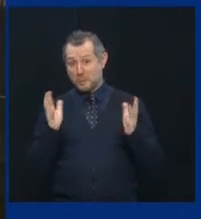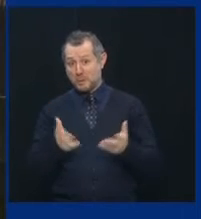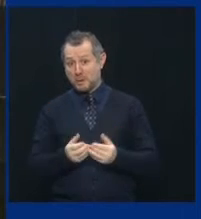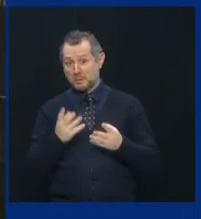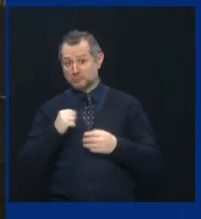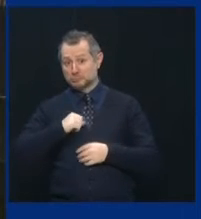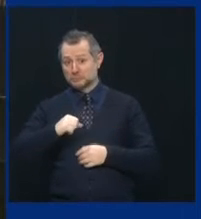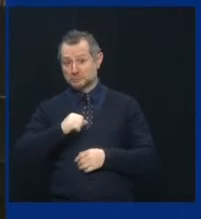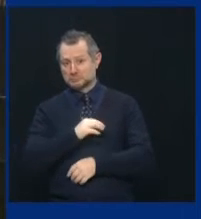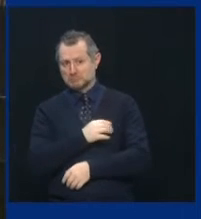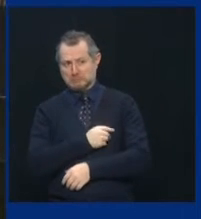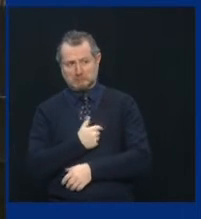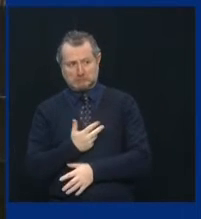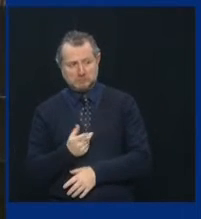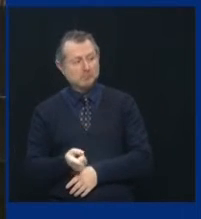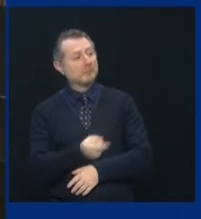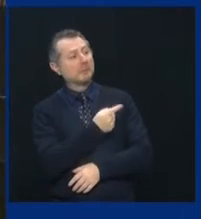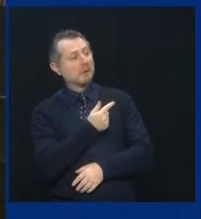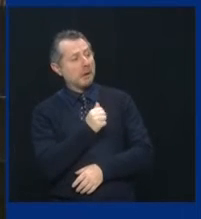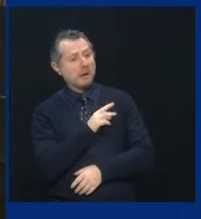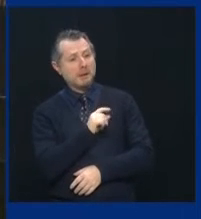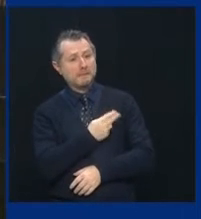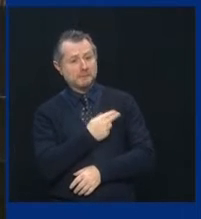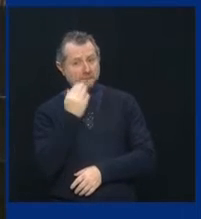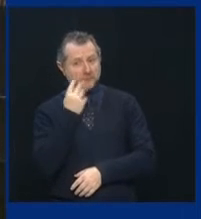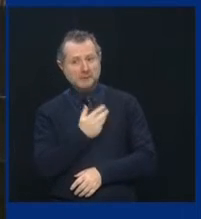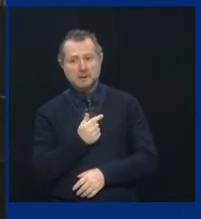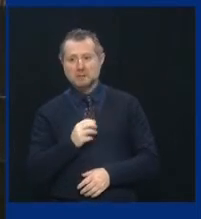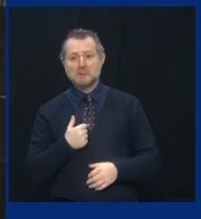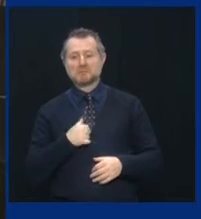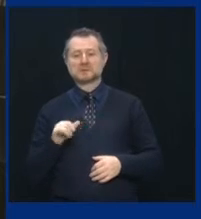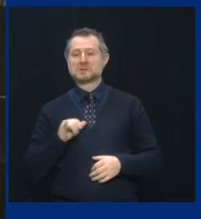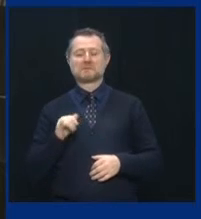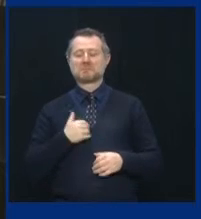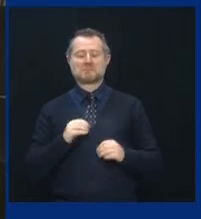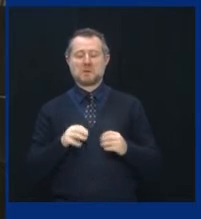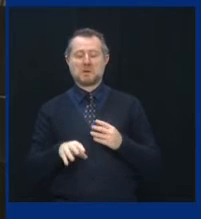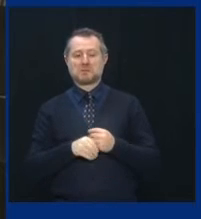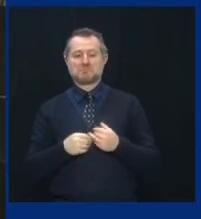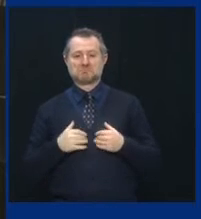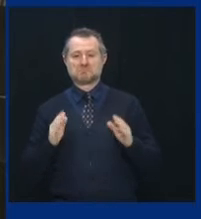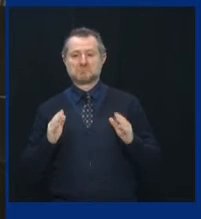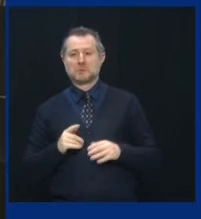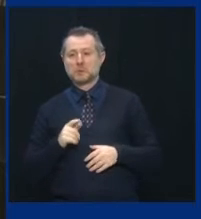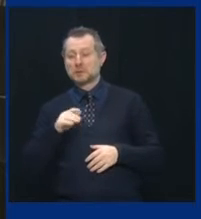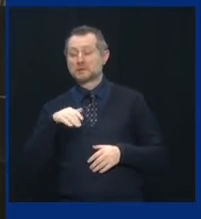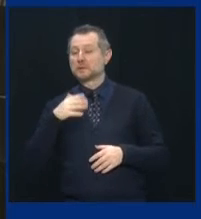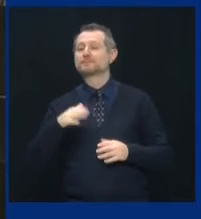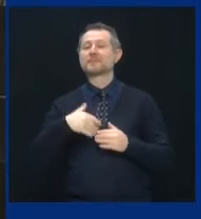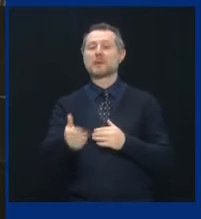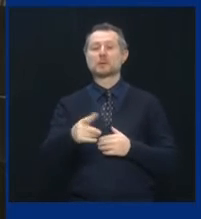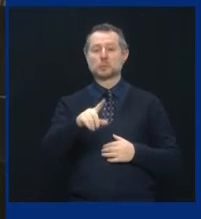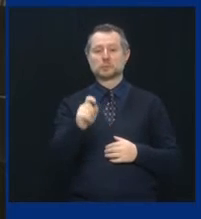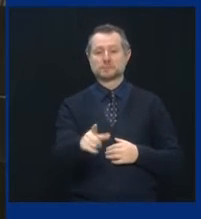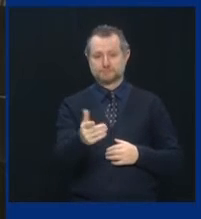have nothing more to add. That's good. Nothing else, Dr. Rhodes? Next question, operator.